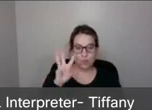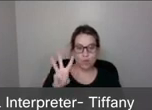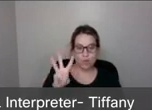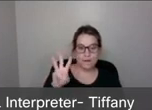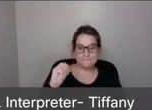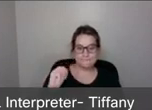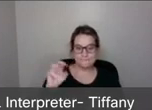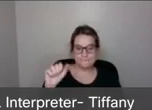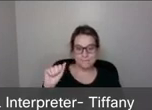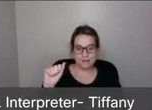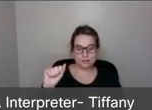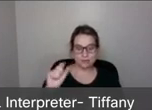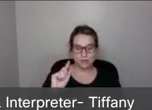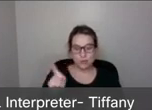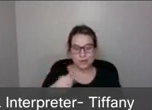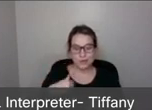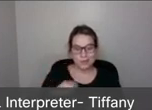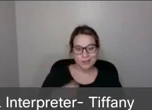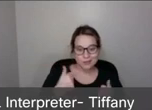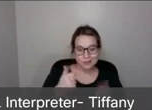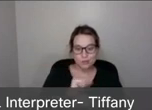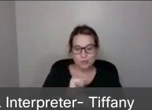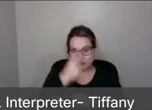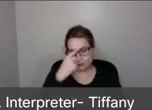I lived and or worked for 35 years.